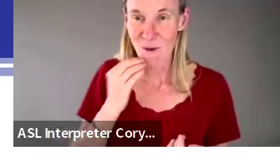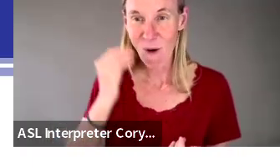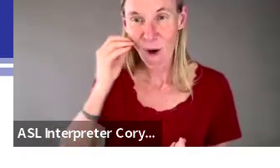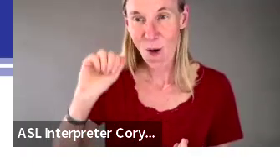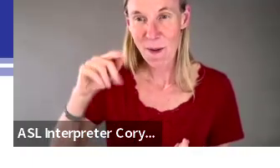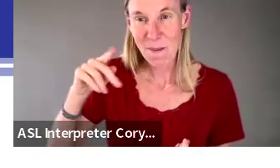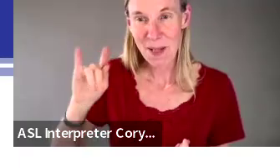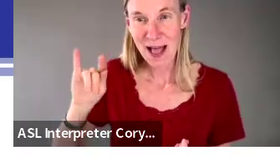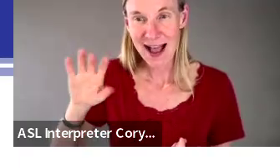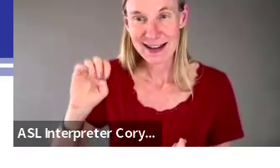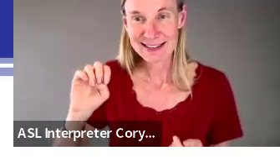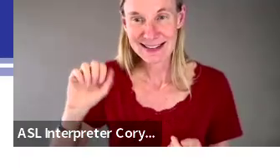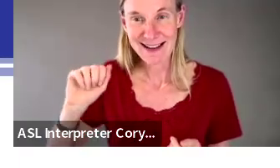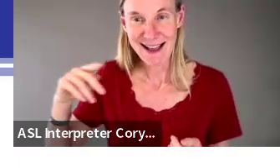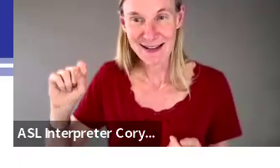these barriers in the way.